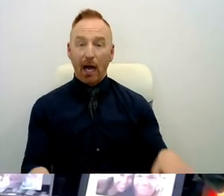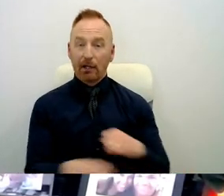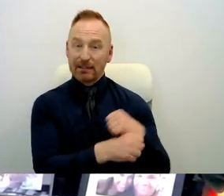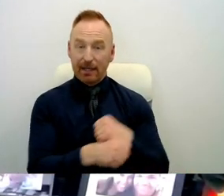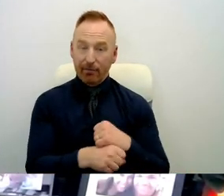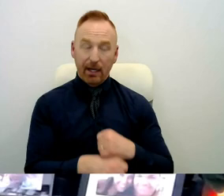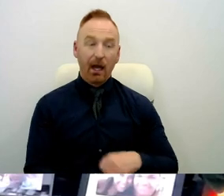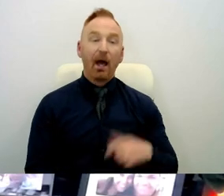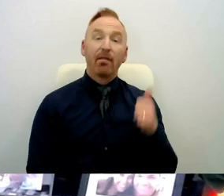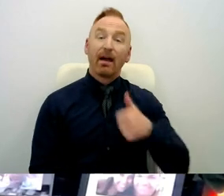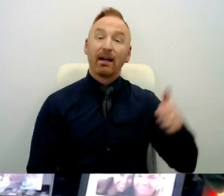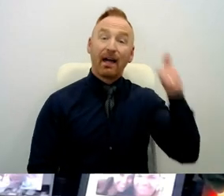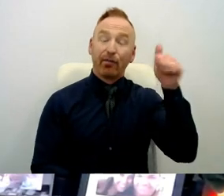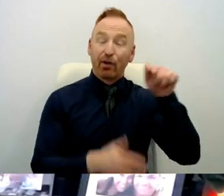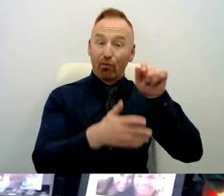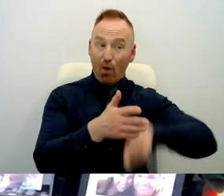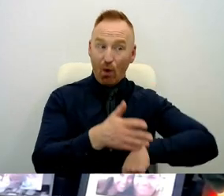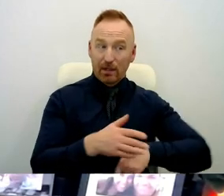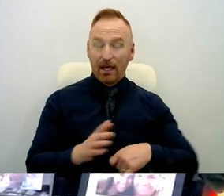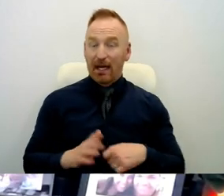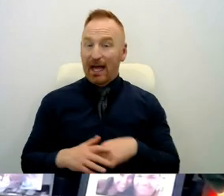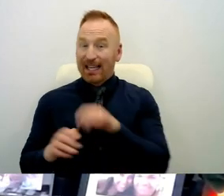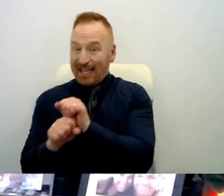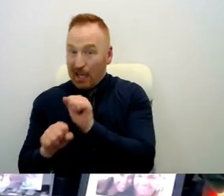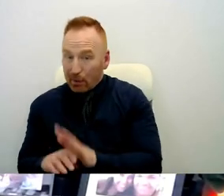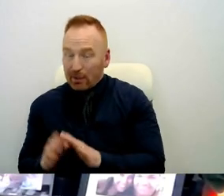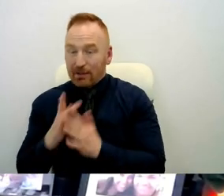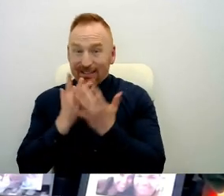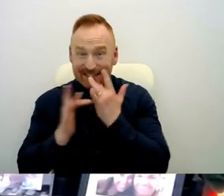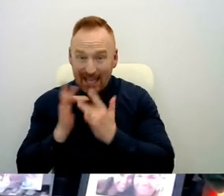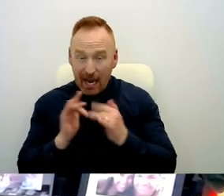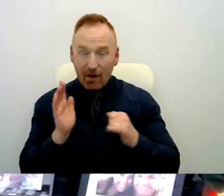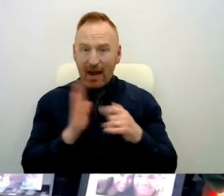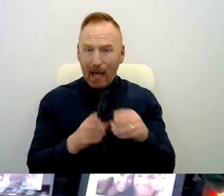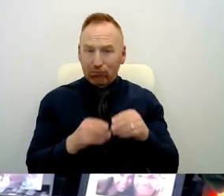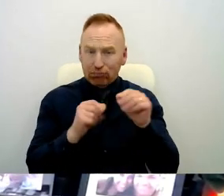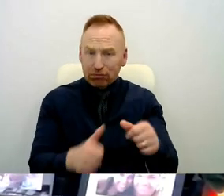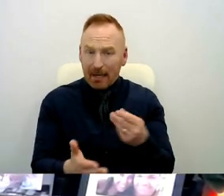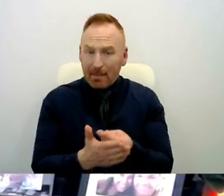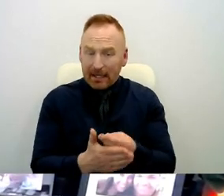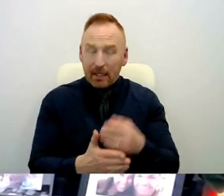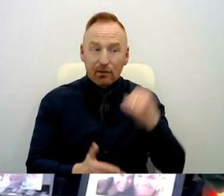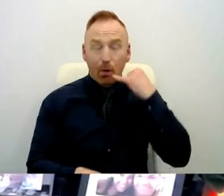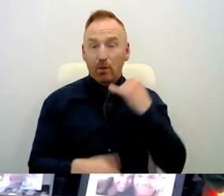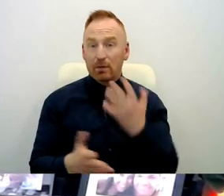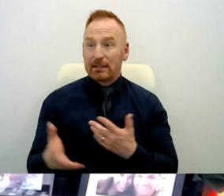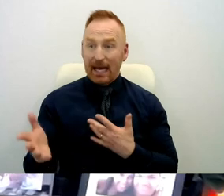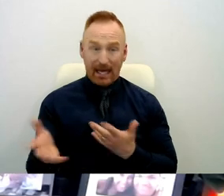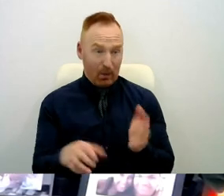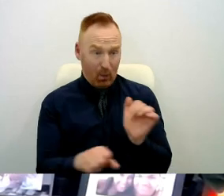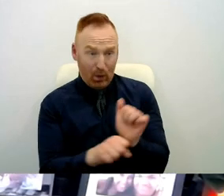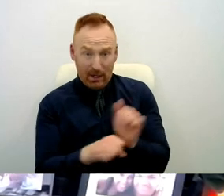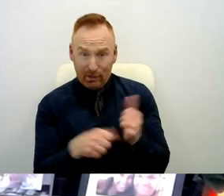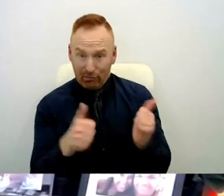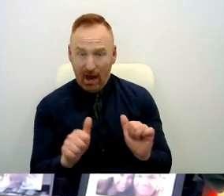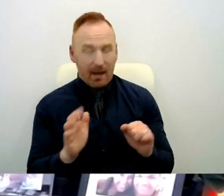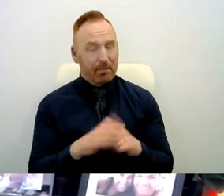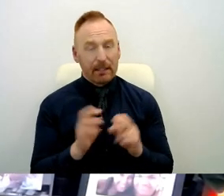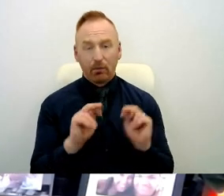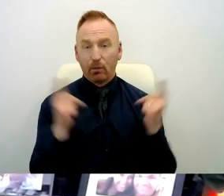him, stating that, quote, laborers and servants are so scarce and costly that those who attempt extensive work are